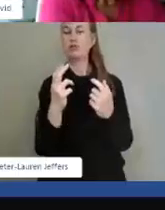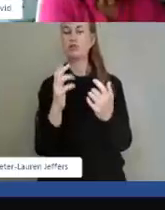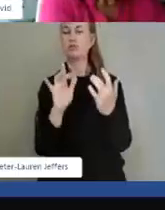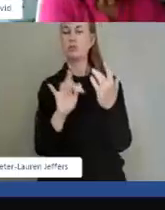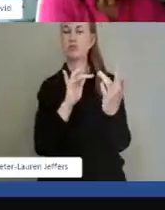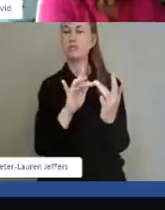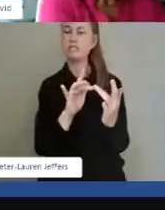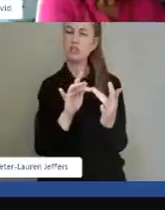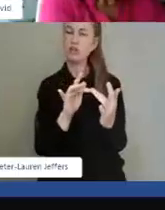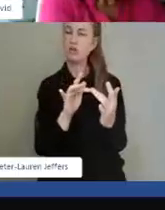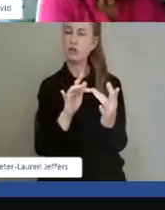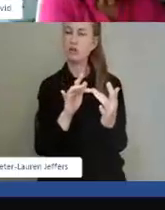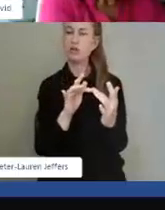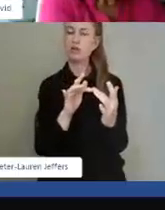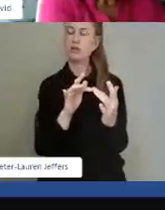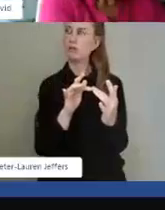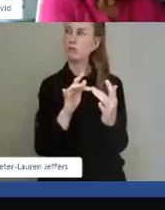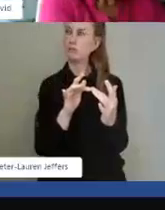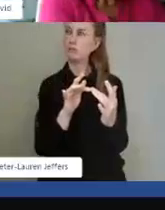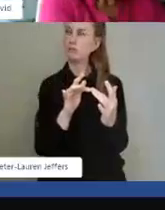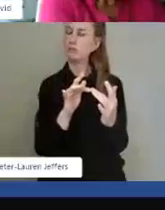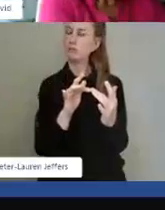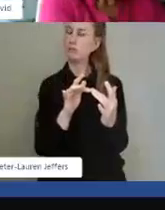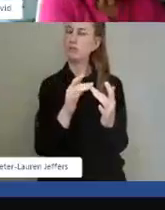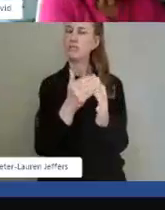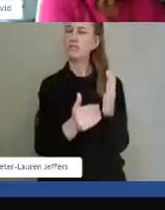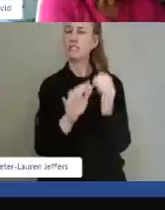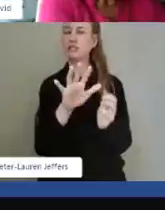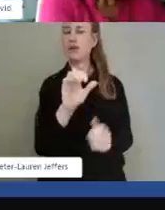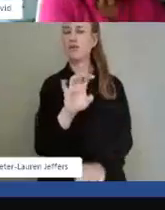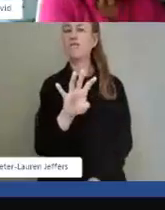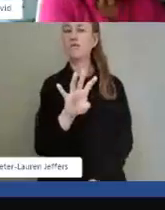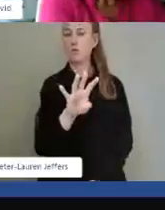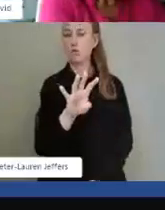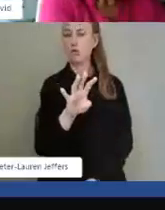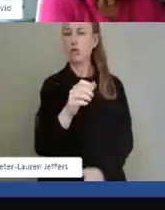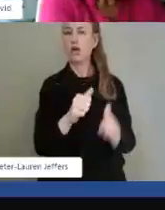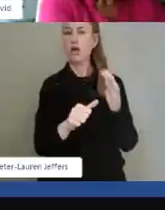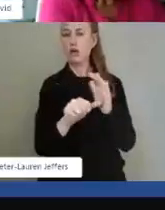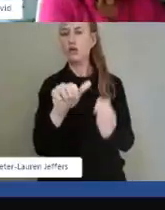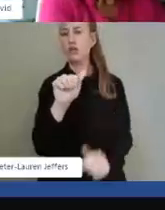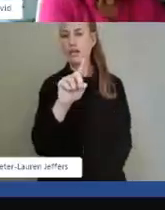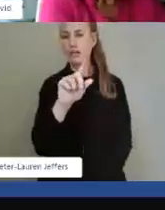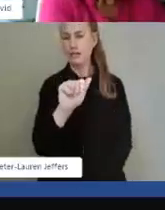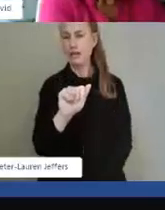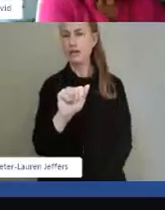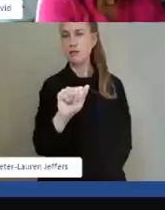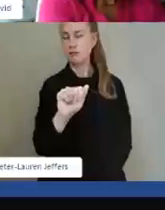in support of Section 504 under the ADA. We've spoken